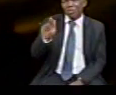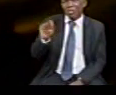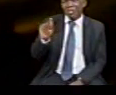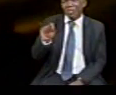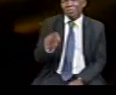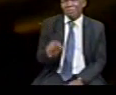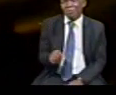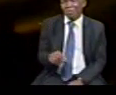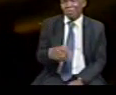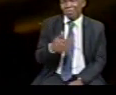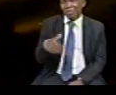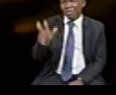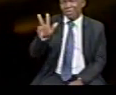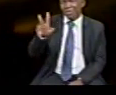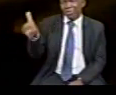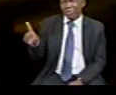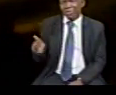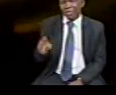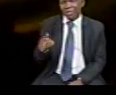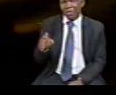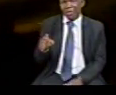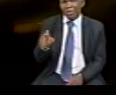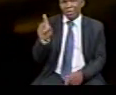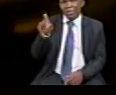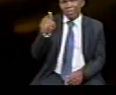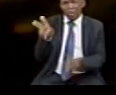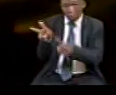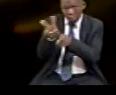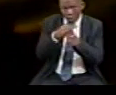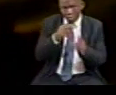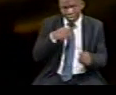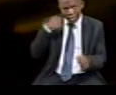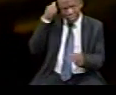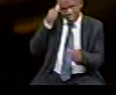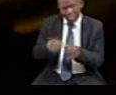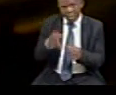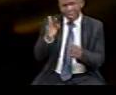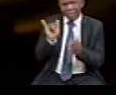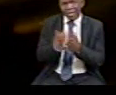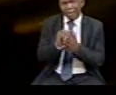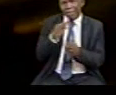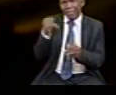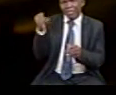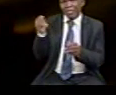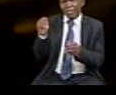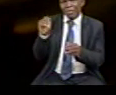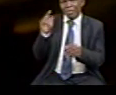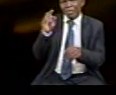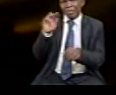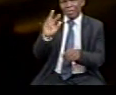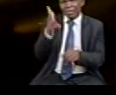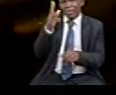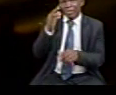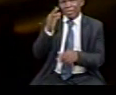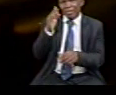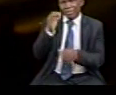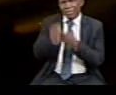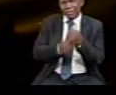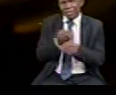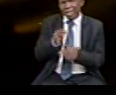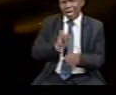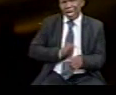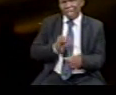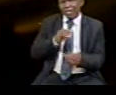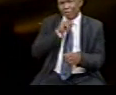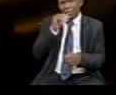says, therefore, watch and remember that by the space of 3 years, I cease not to warn everyone, night and